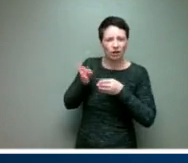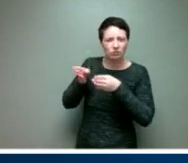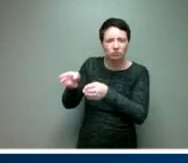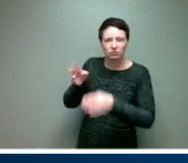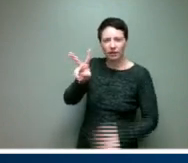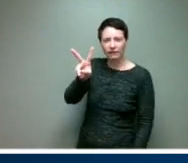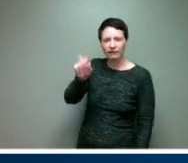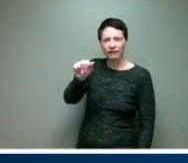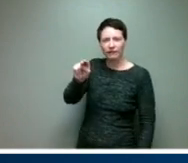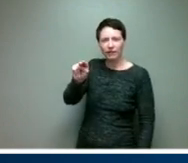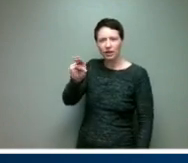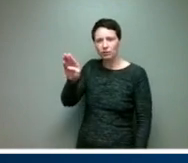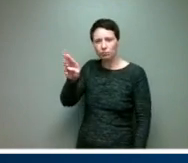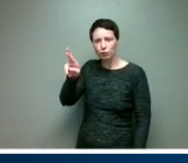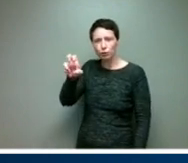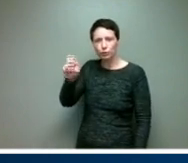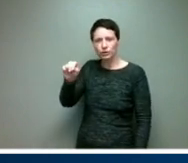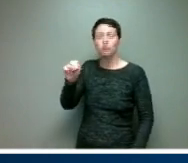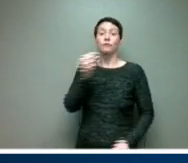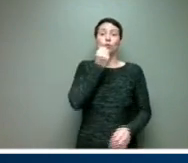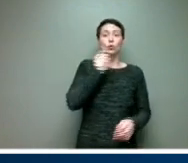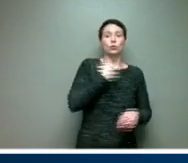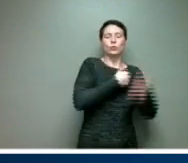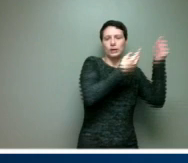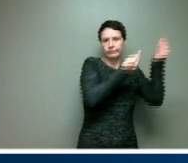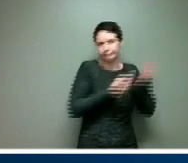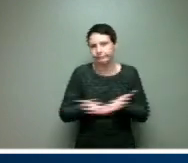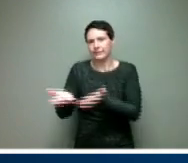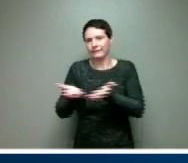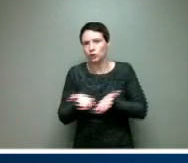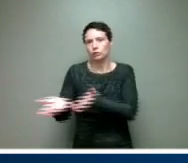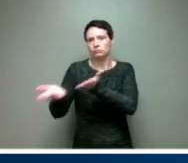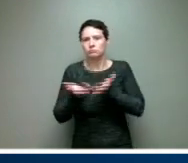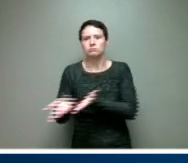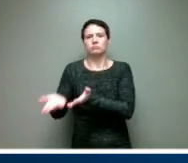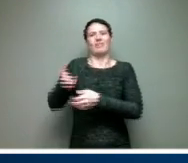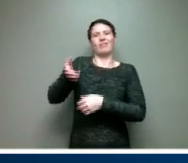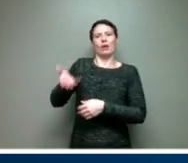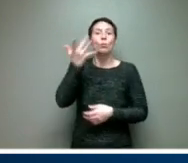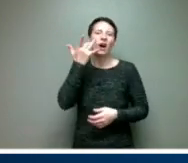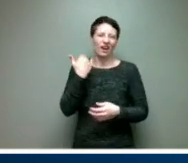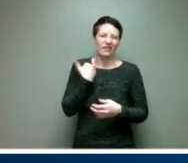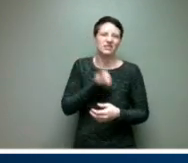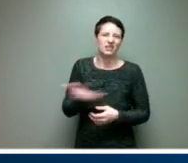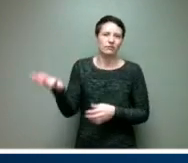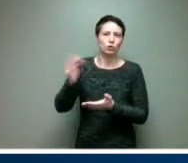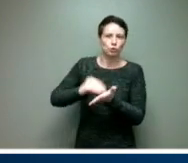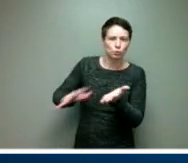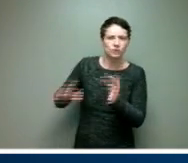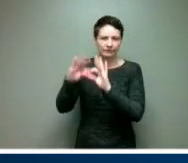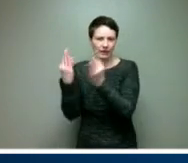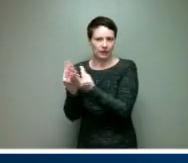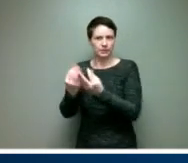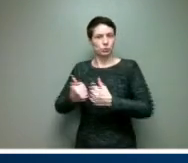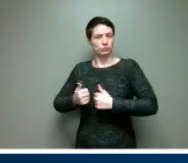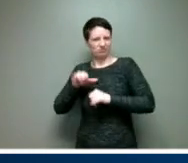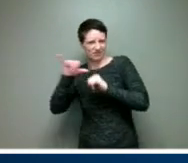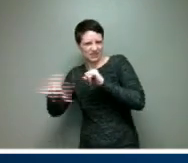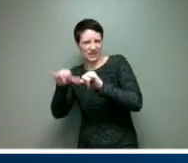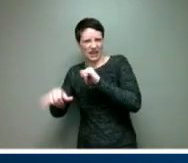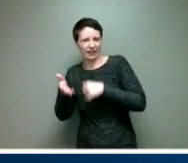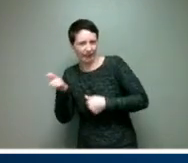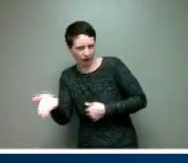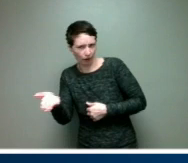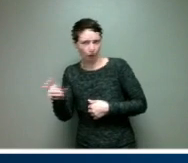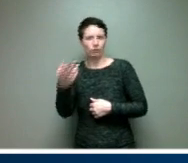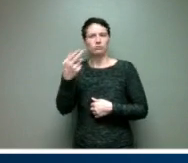and families that are in the homeless shelters. And we are starting our distribution of our